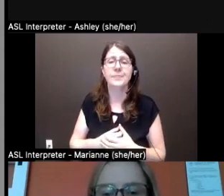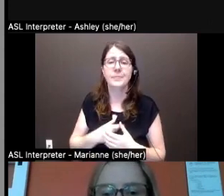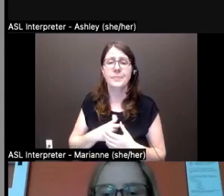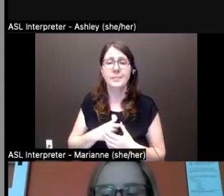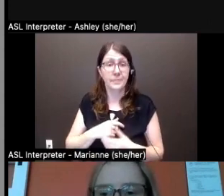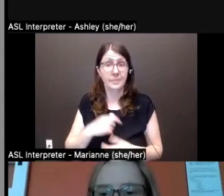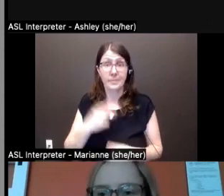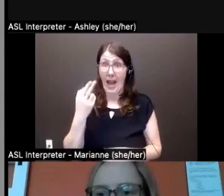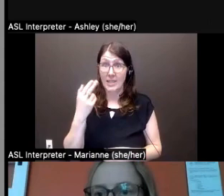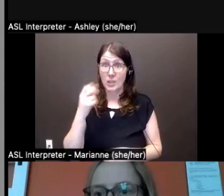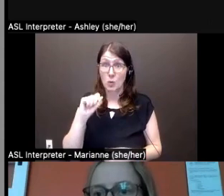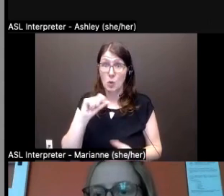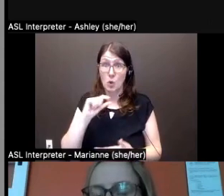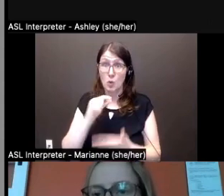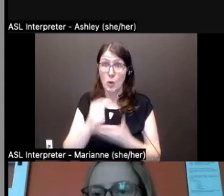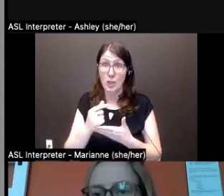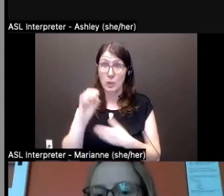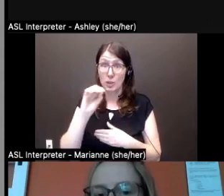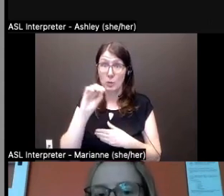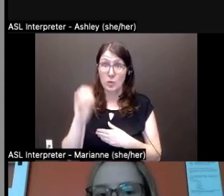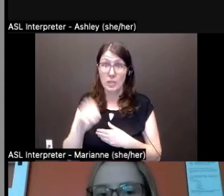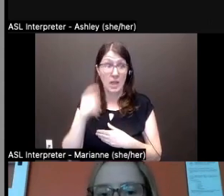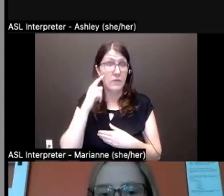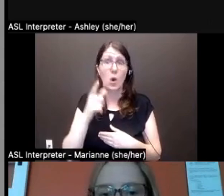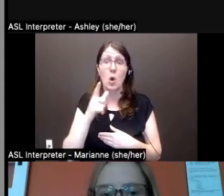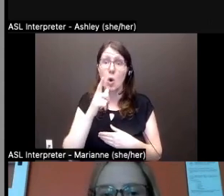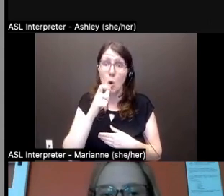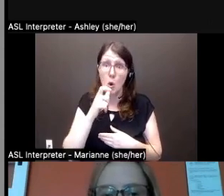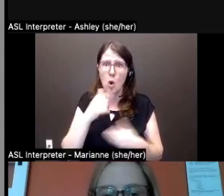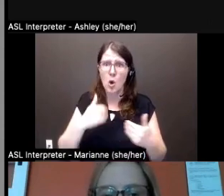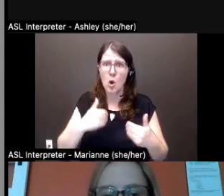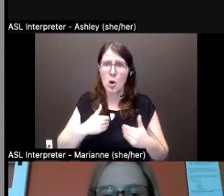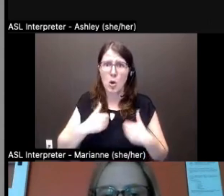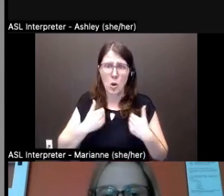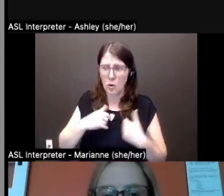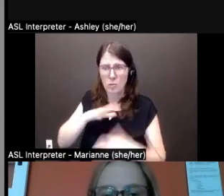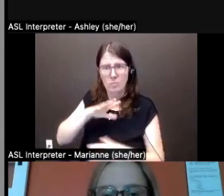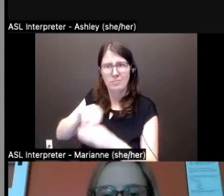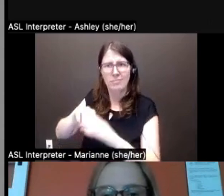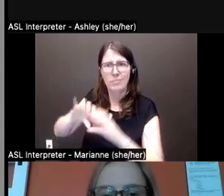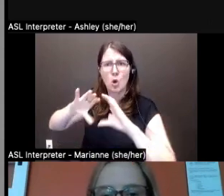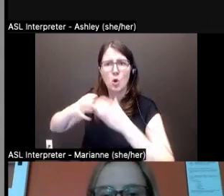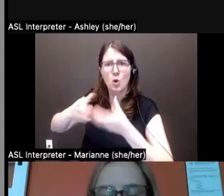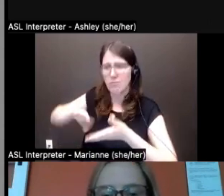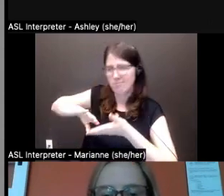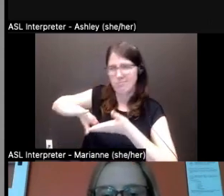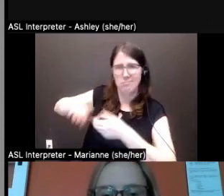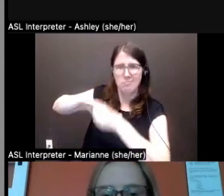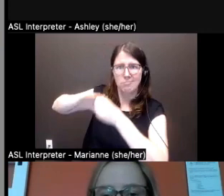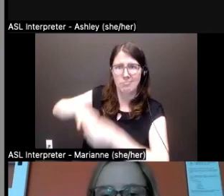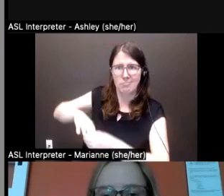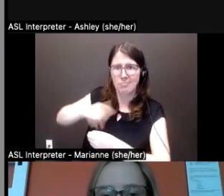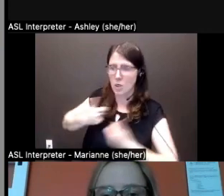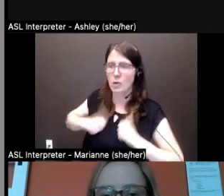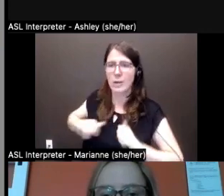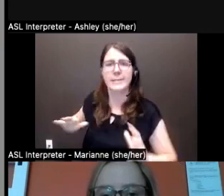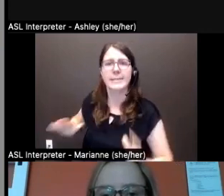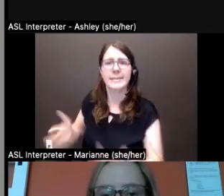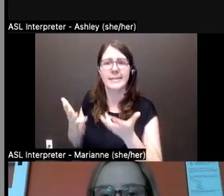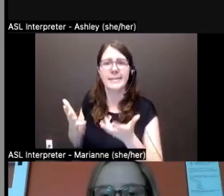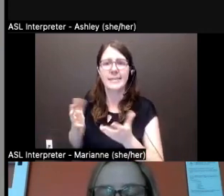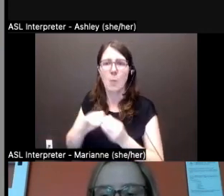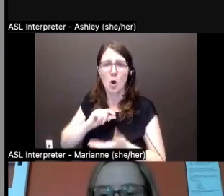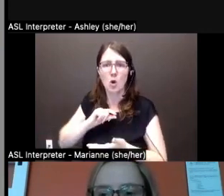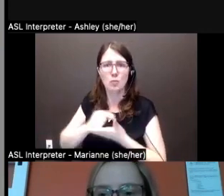rates within marginalized youth. So I have a few youth groups that I work with in the local high school, a Gender